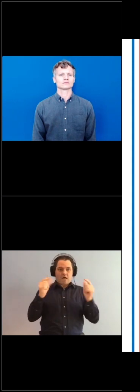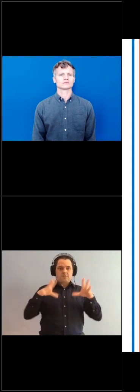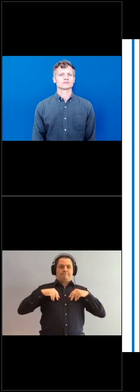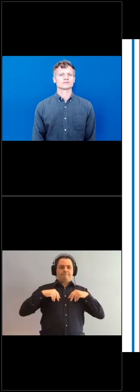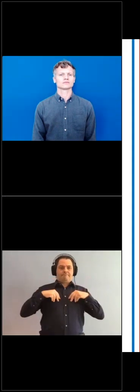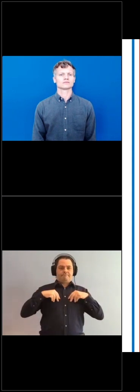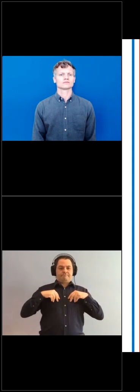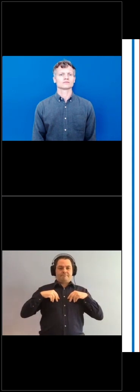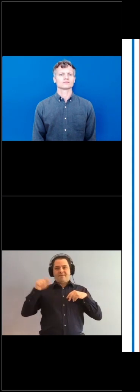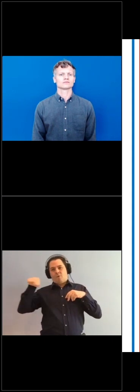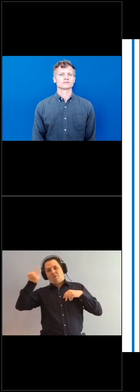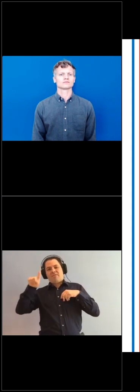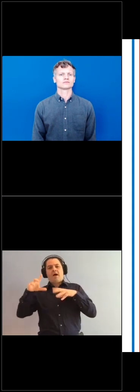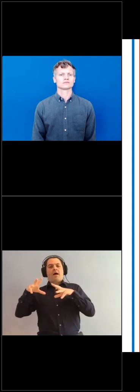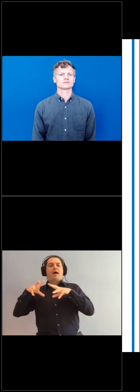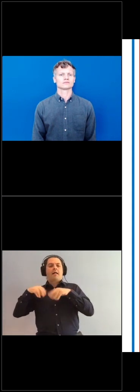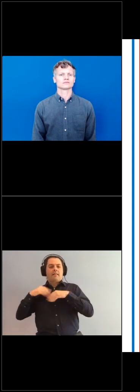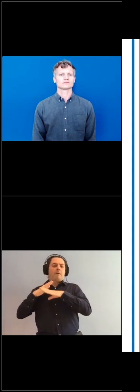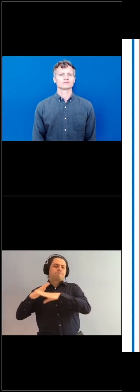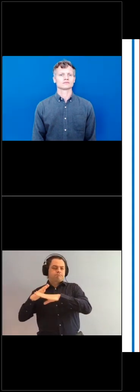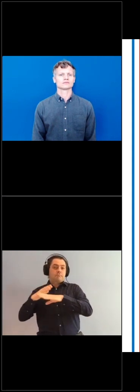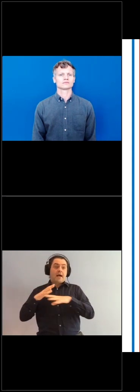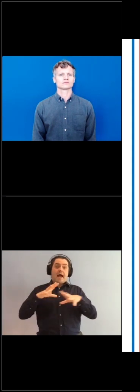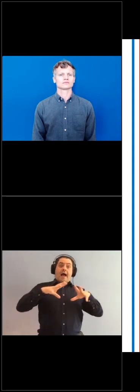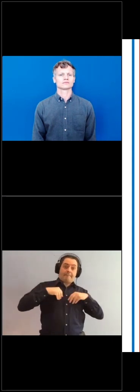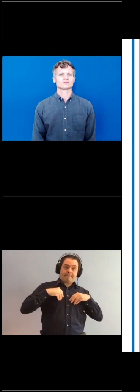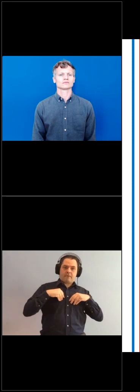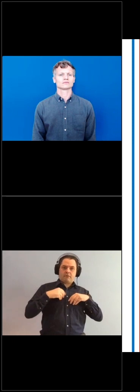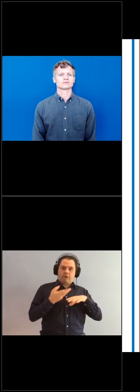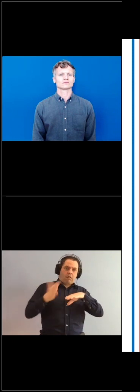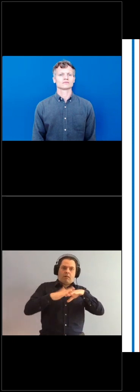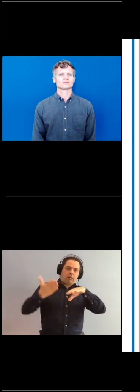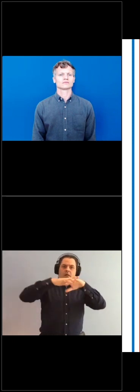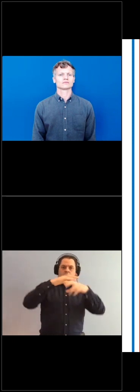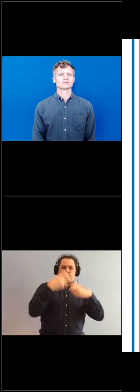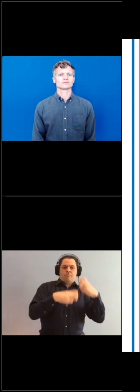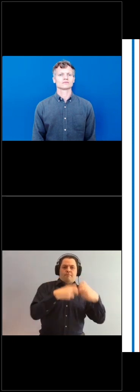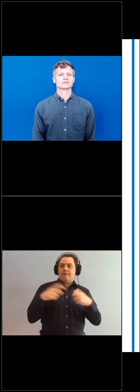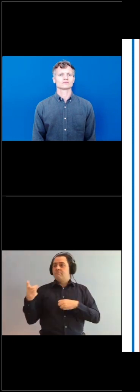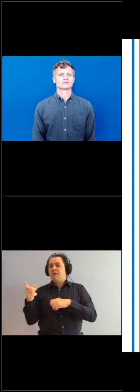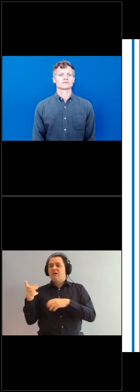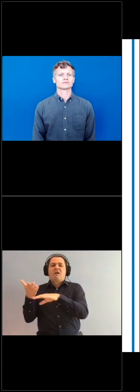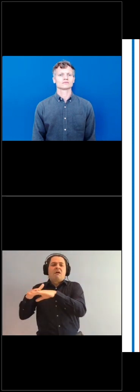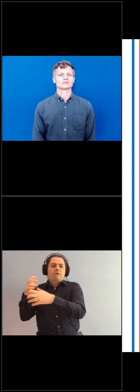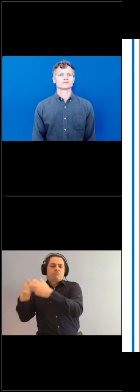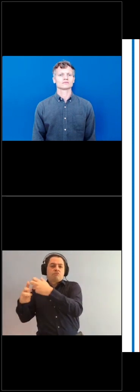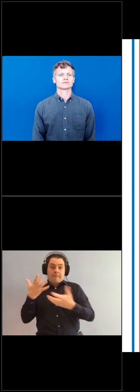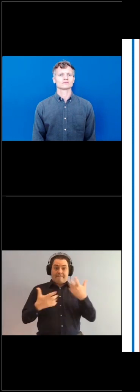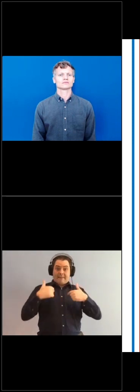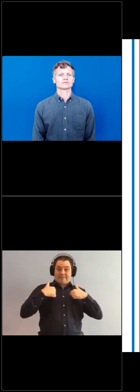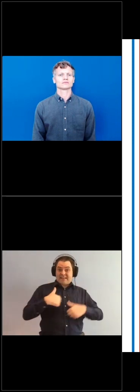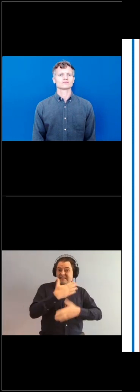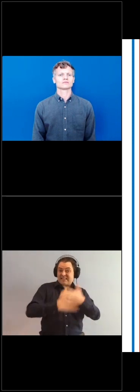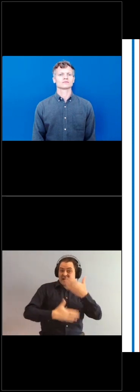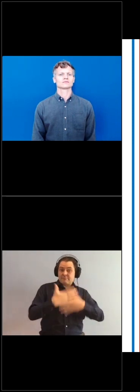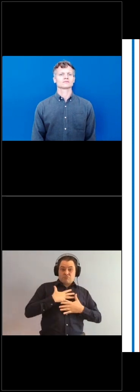well experiencing severe complications. This, for example, because of respiratory problems or problems with the